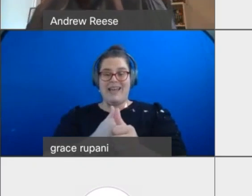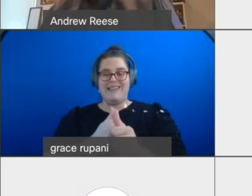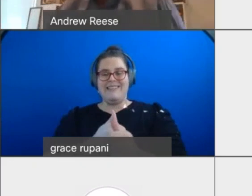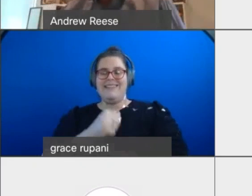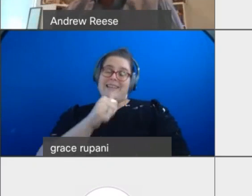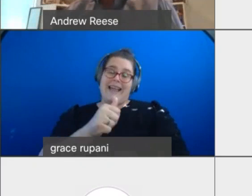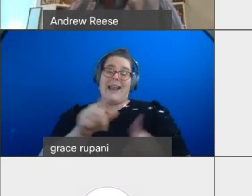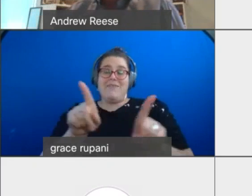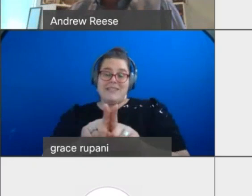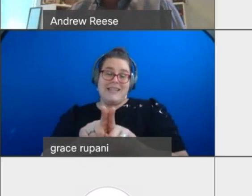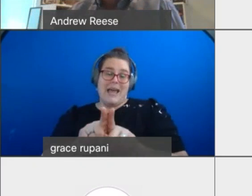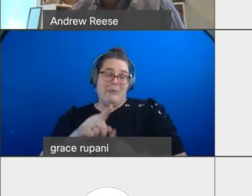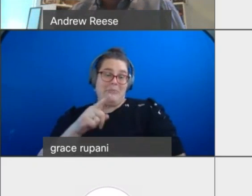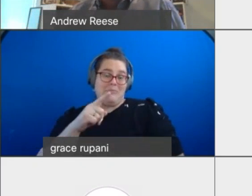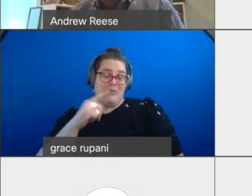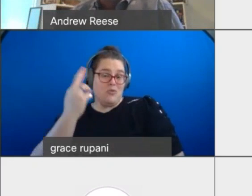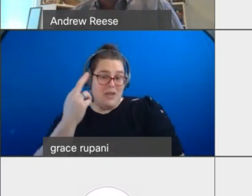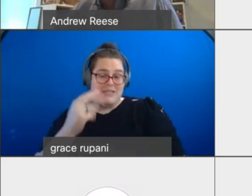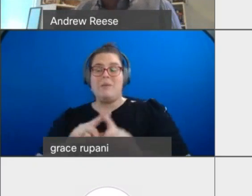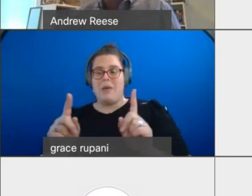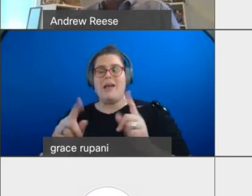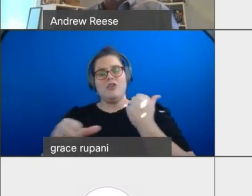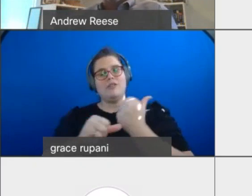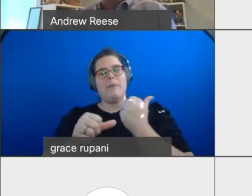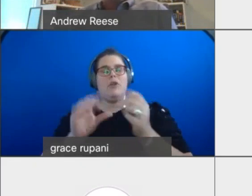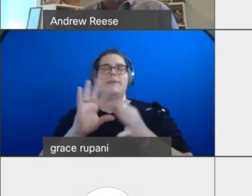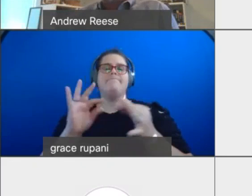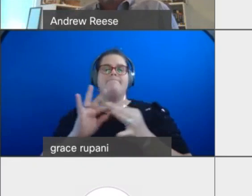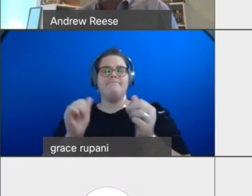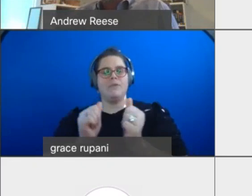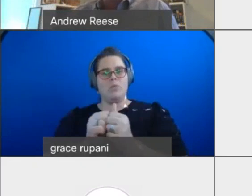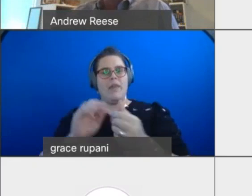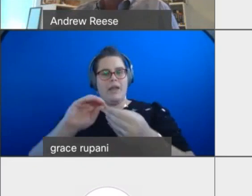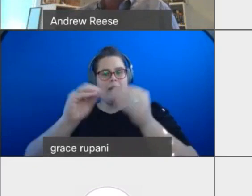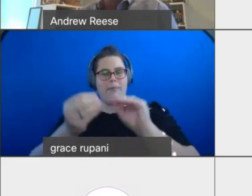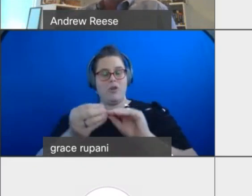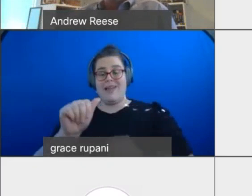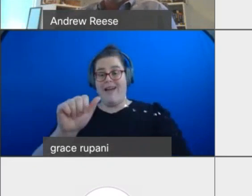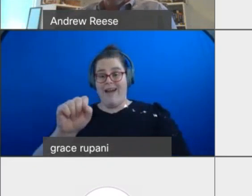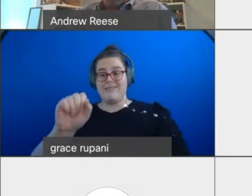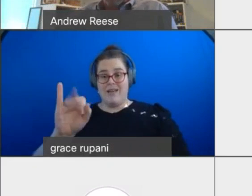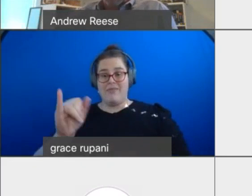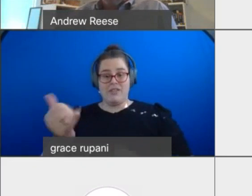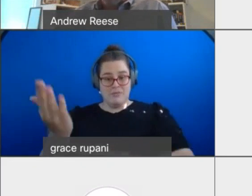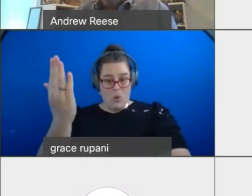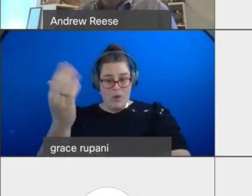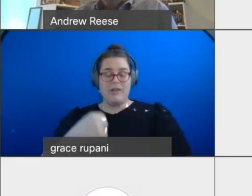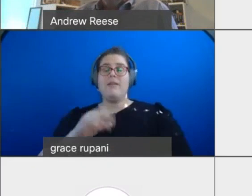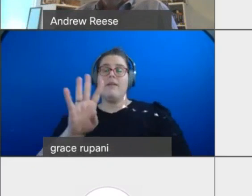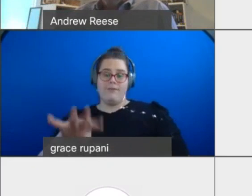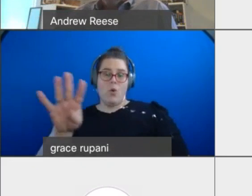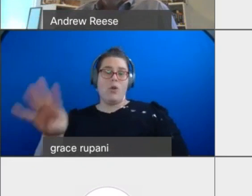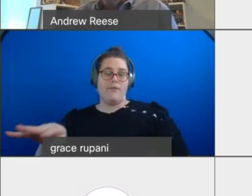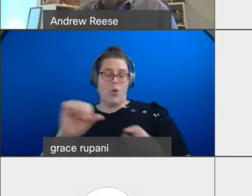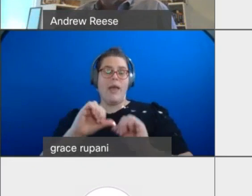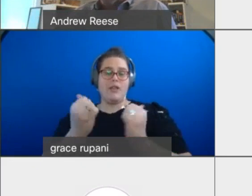but that Deputy Reese shared with numbers. As of this morning, 44 agencies have logged into